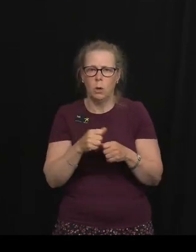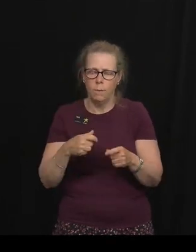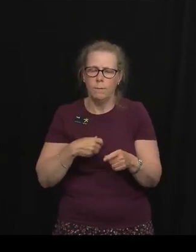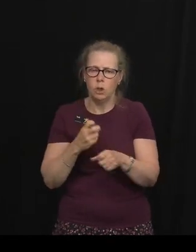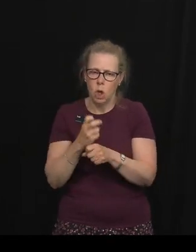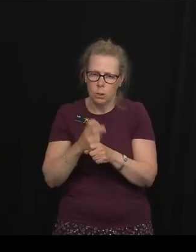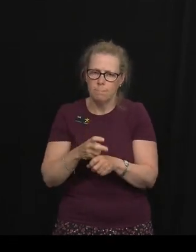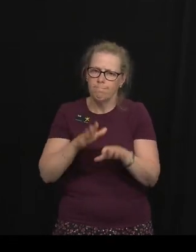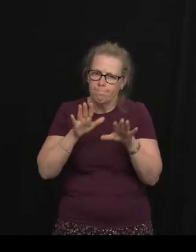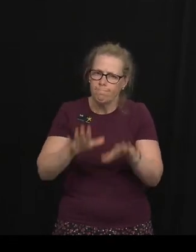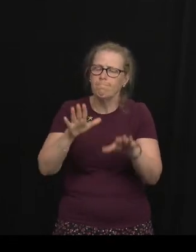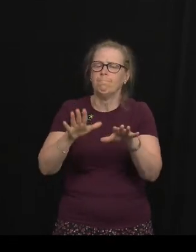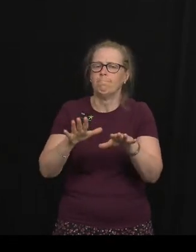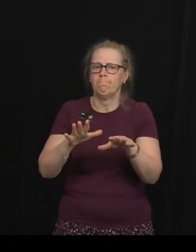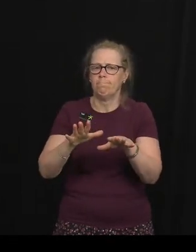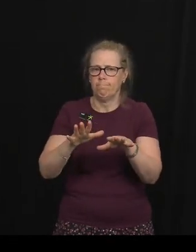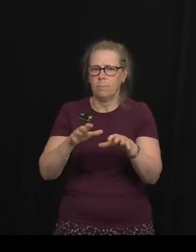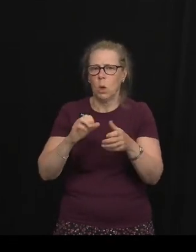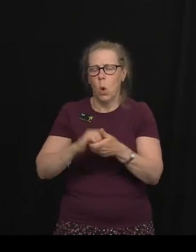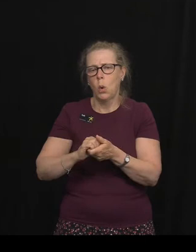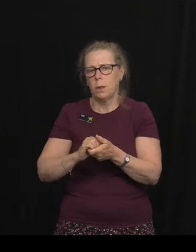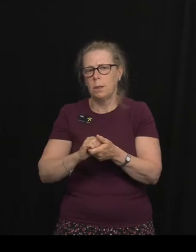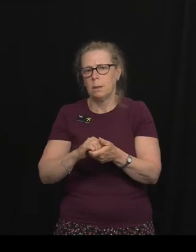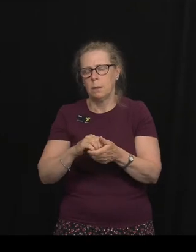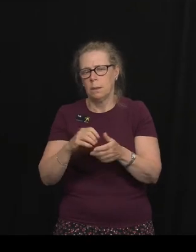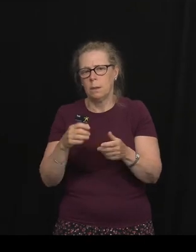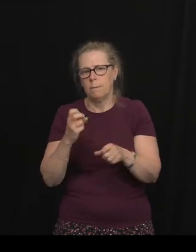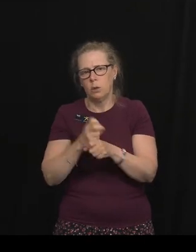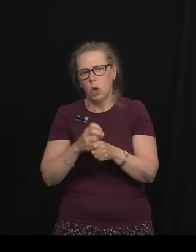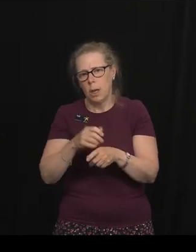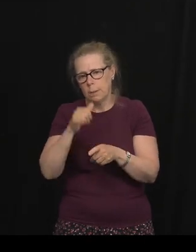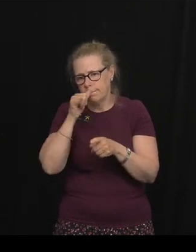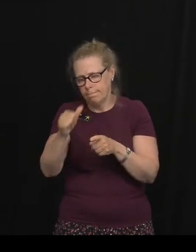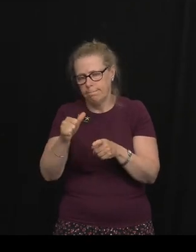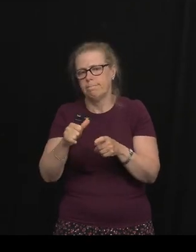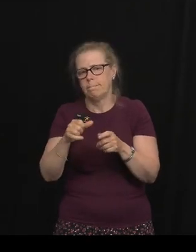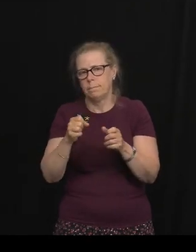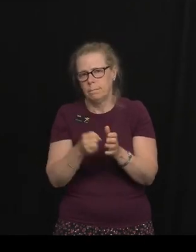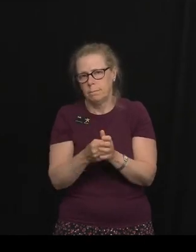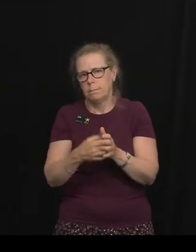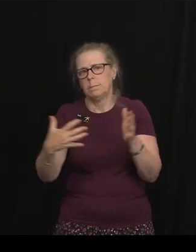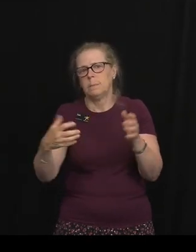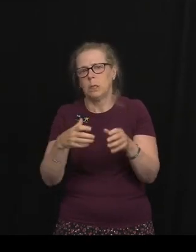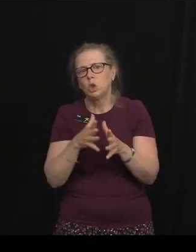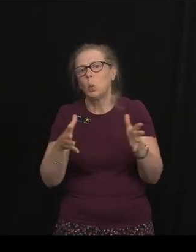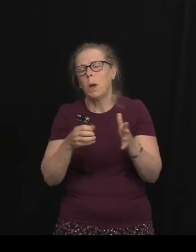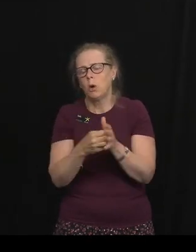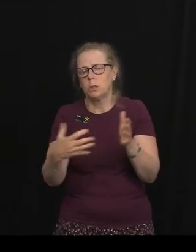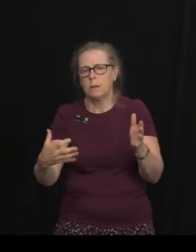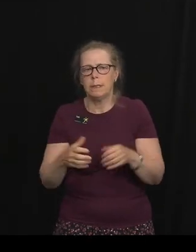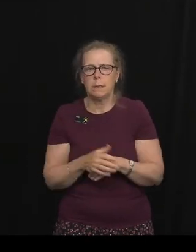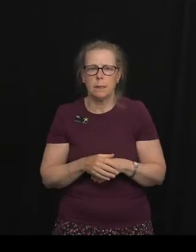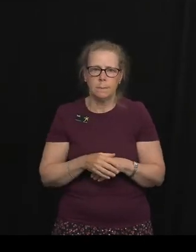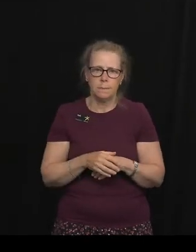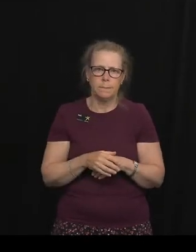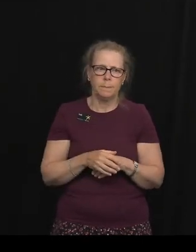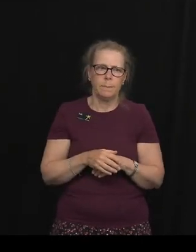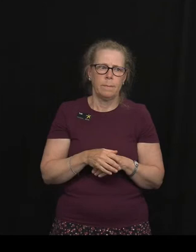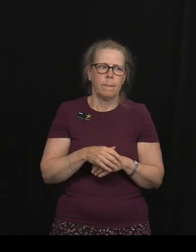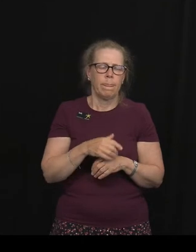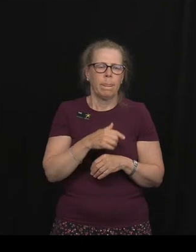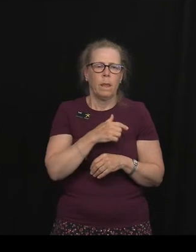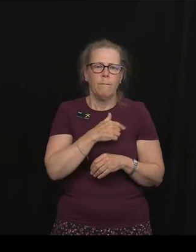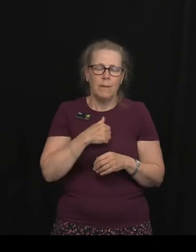it. But we also provided new support. We provided new support to the immediate needs.